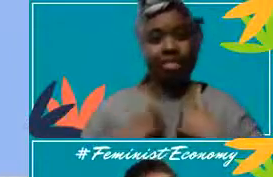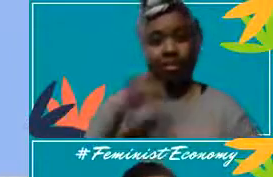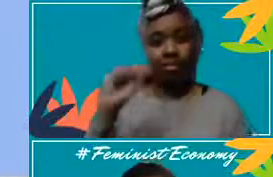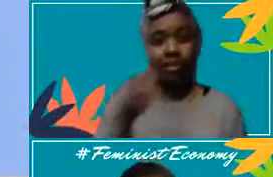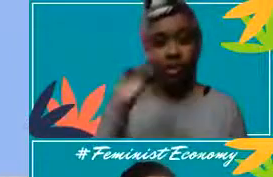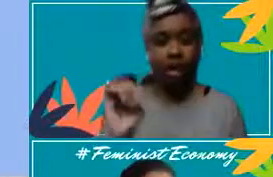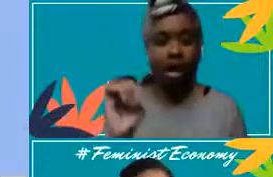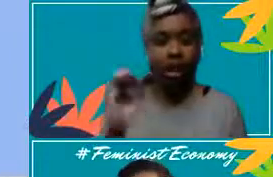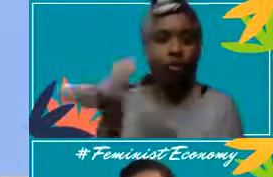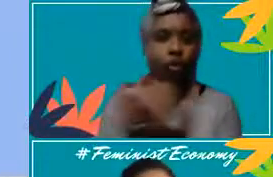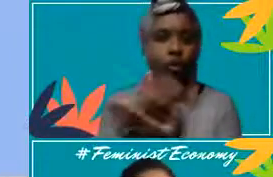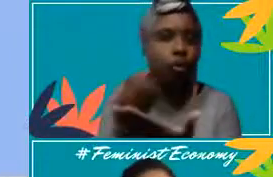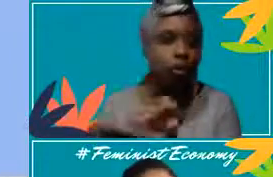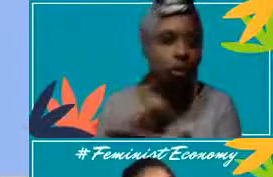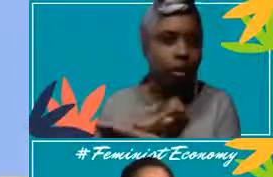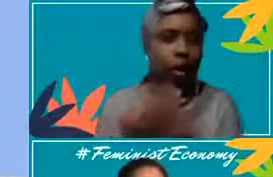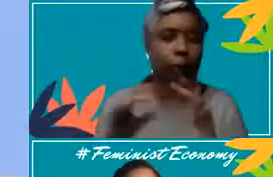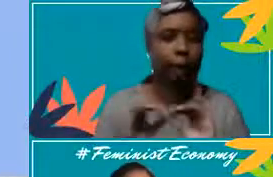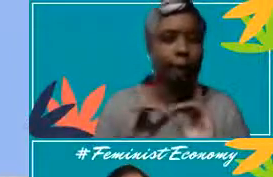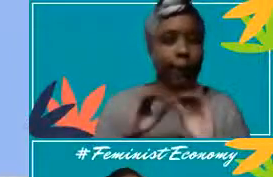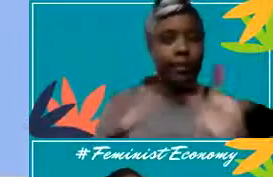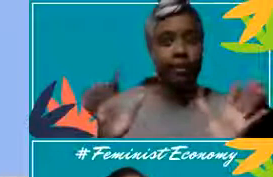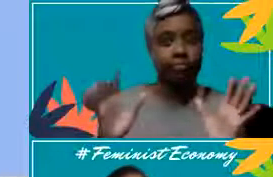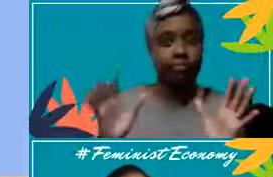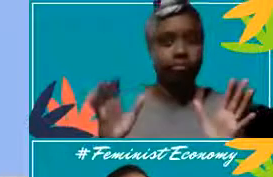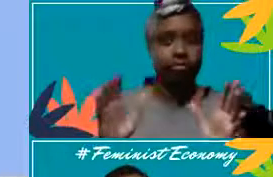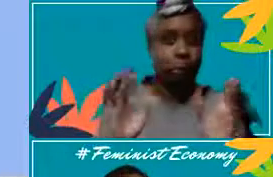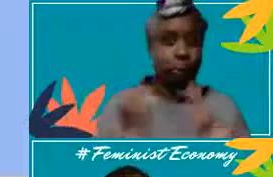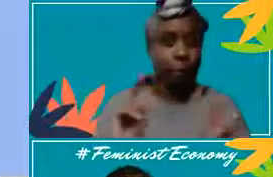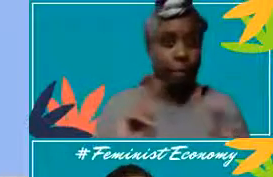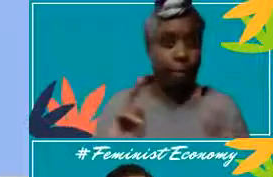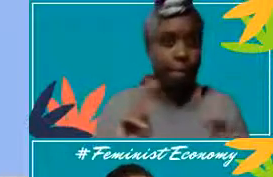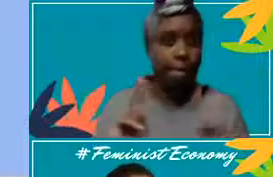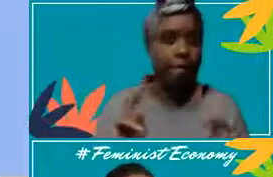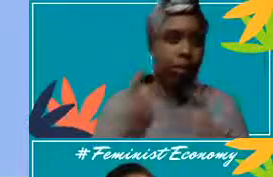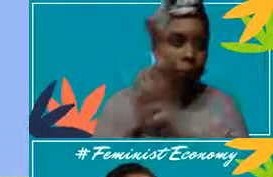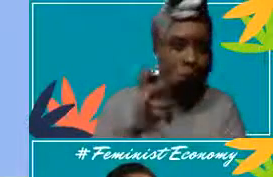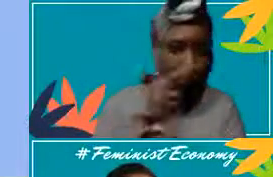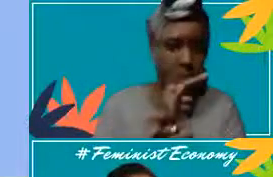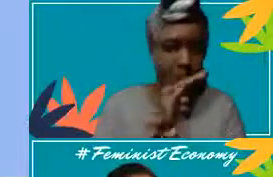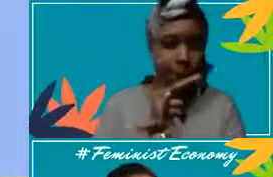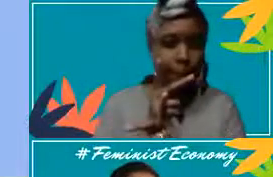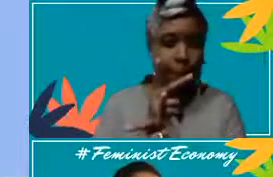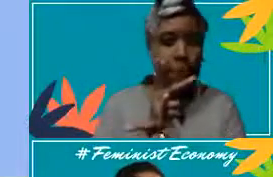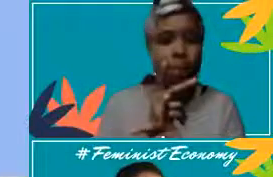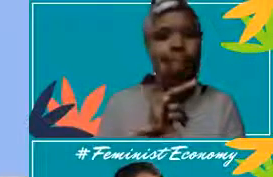we're absolutely clear that folks taking care of each other, taking care of our